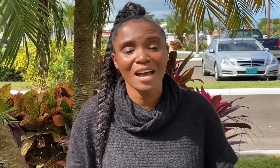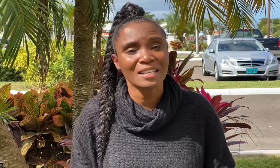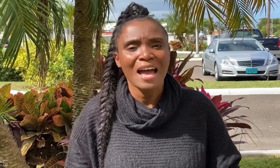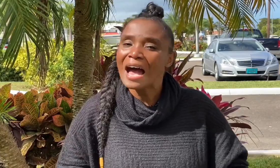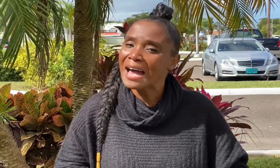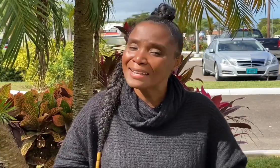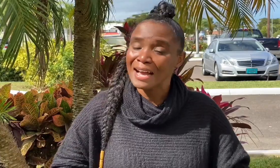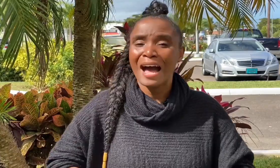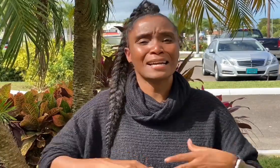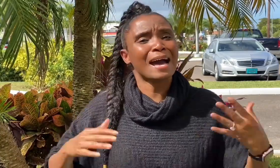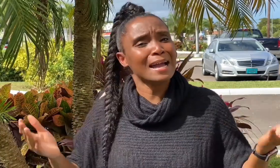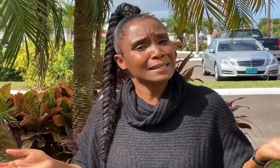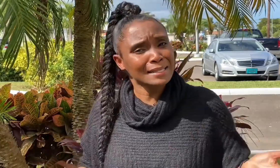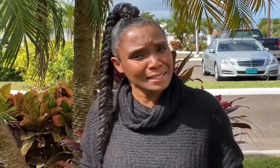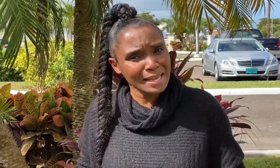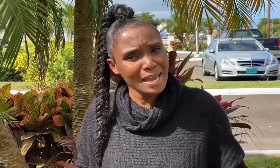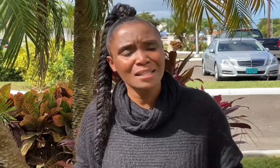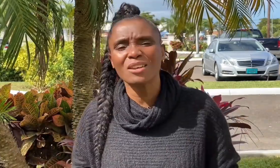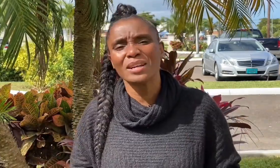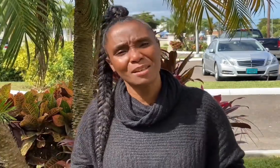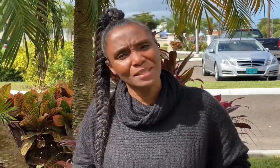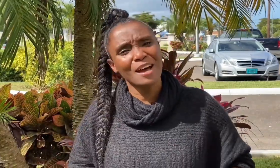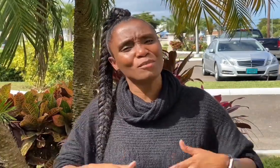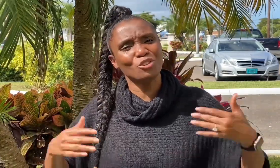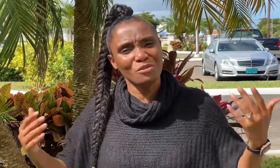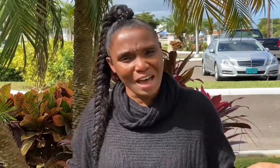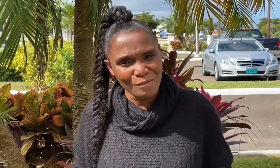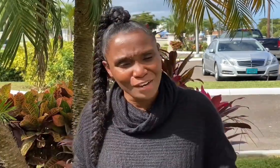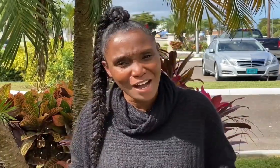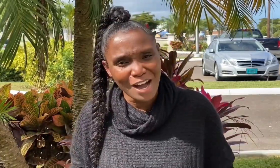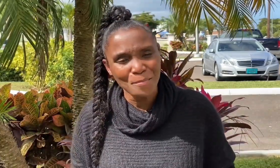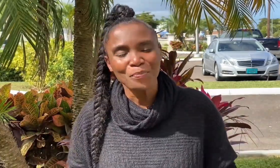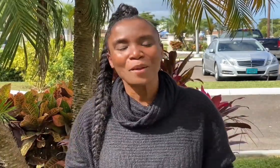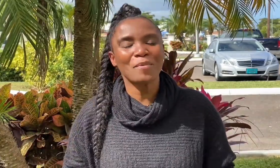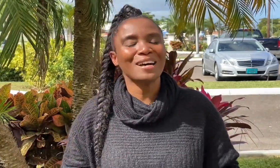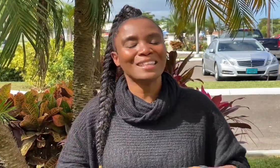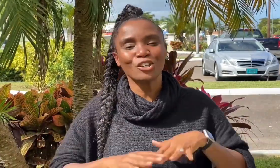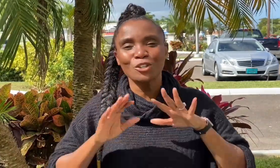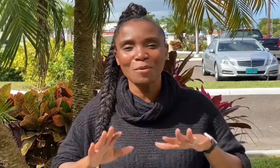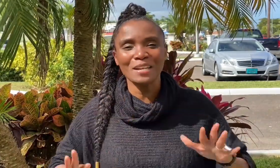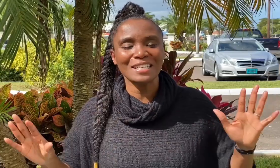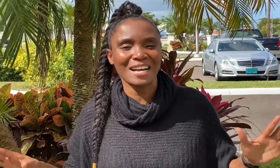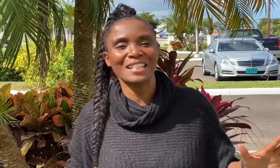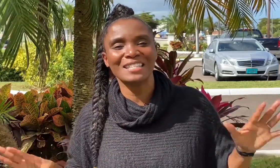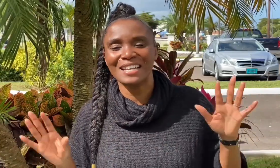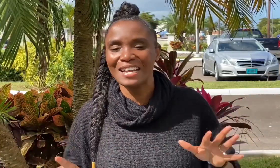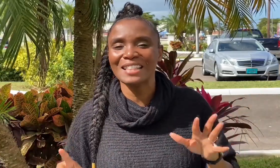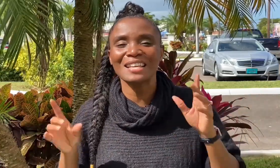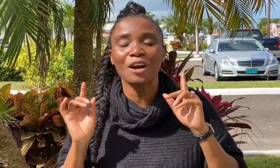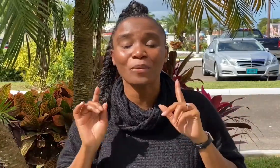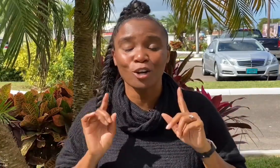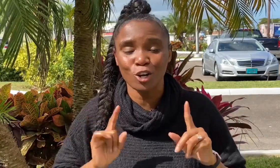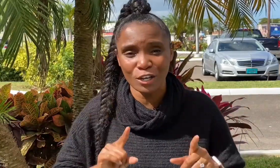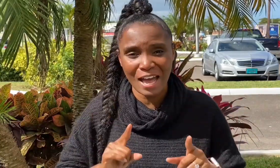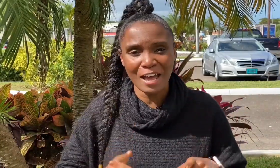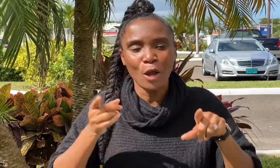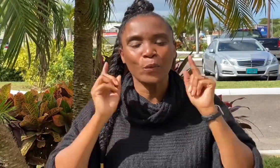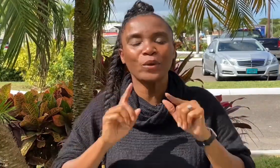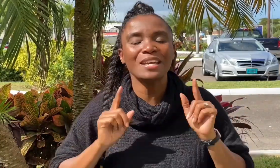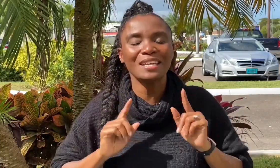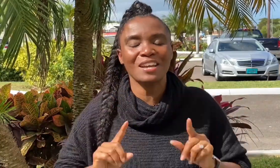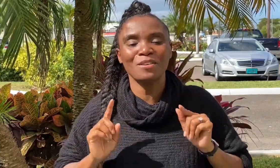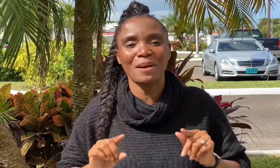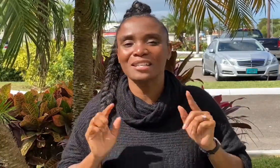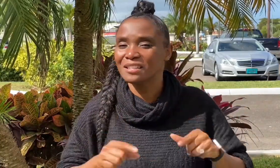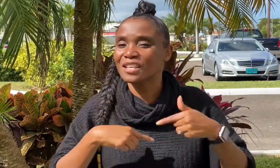and teaching. Yes, and I kind of could sing, and so I sometimes do that for God. but there's so many talents, and anything that we're good at,